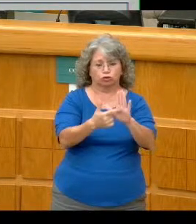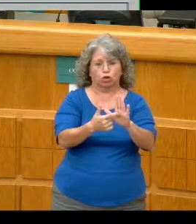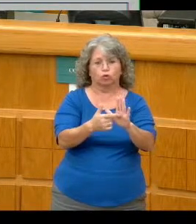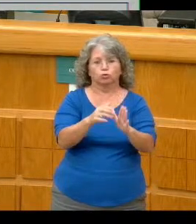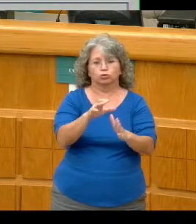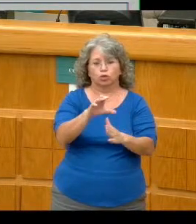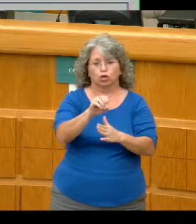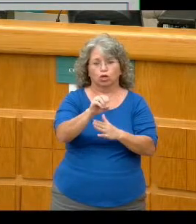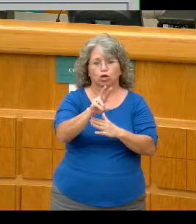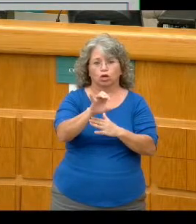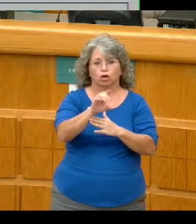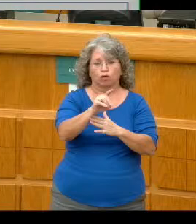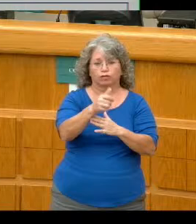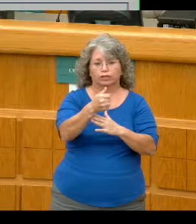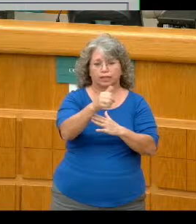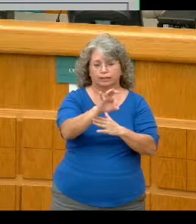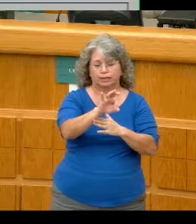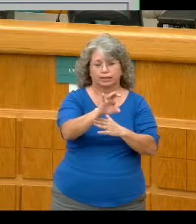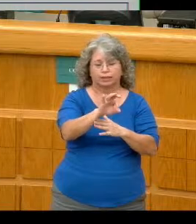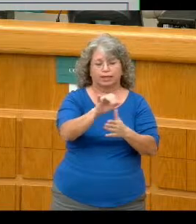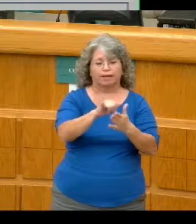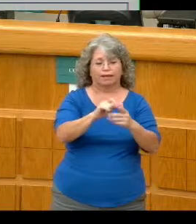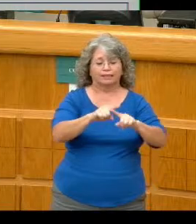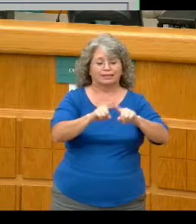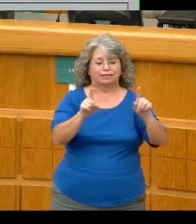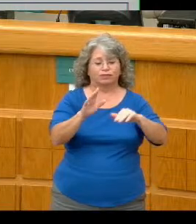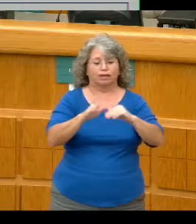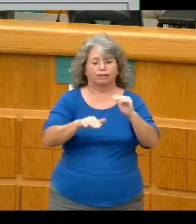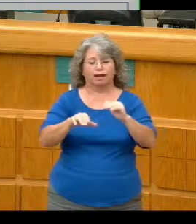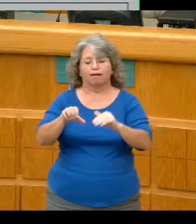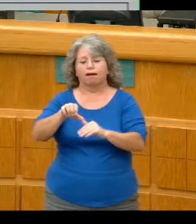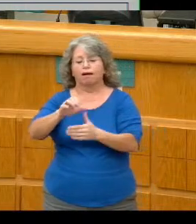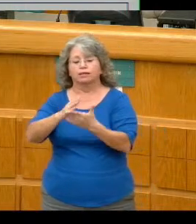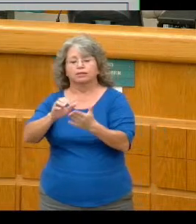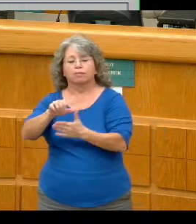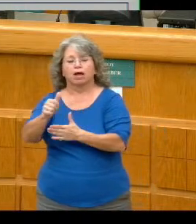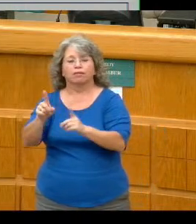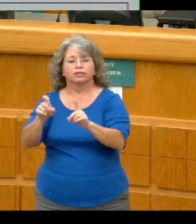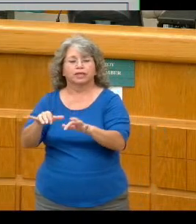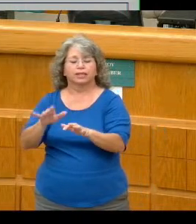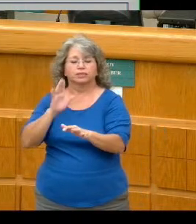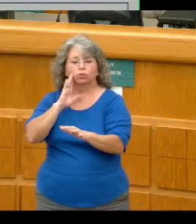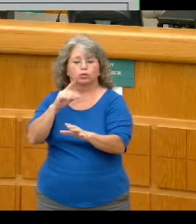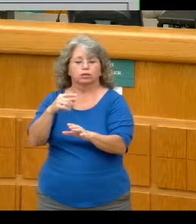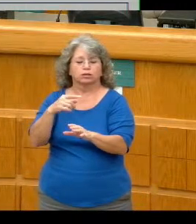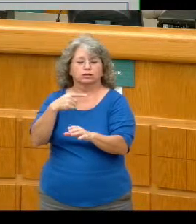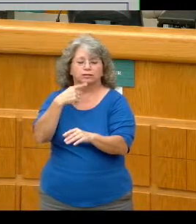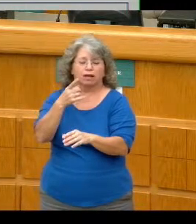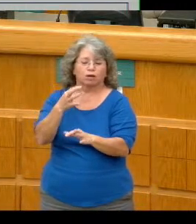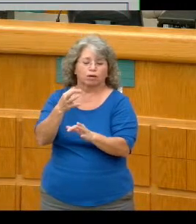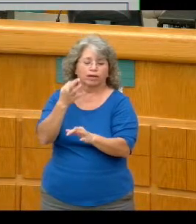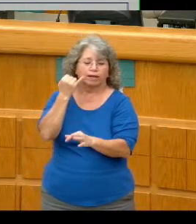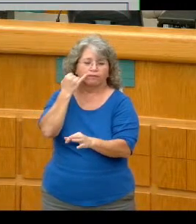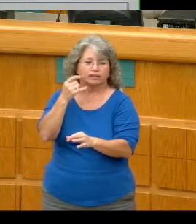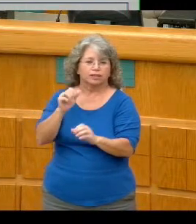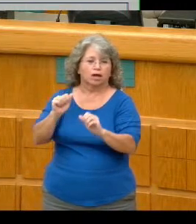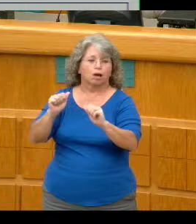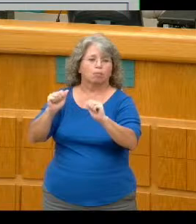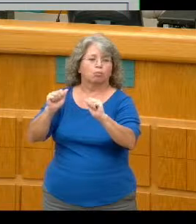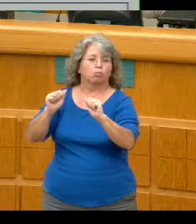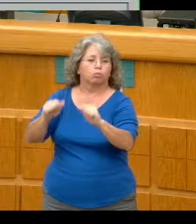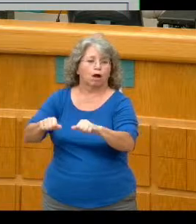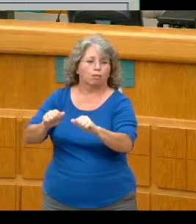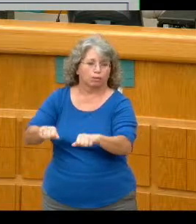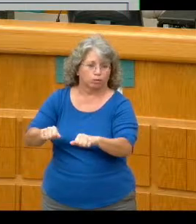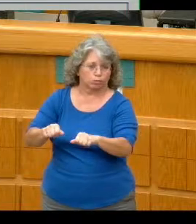of COVID-19, and it's different than a probable positive. So these numbers are slightly reduced for the coastal bend